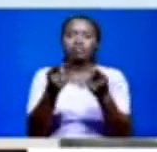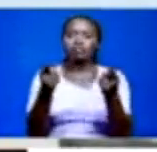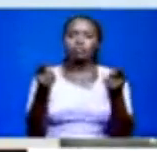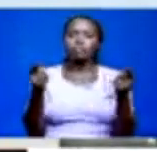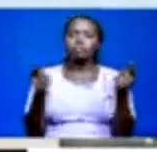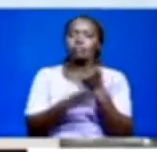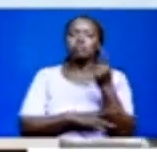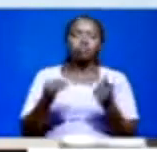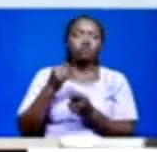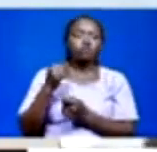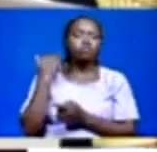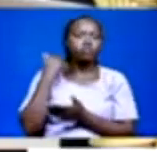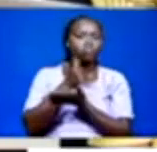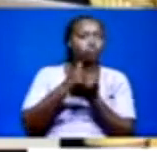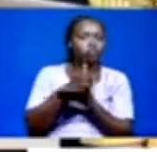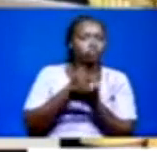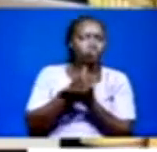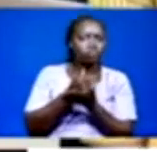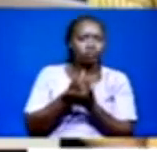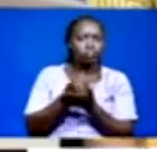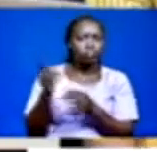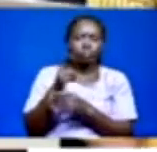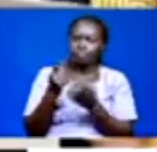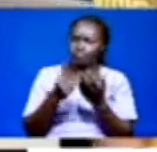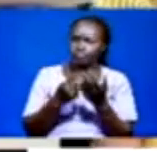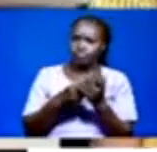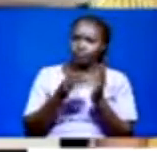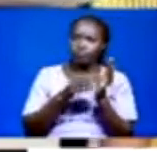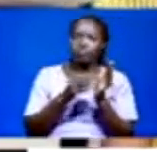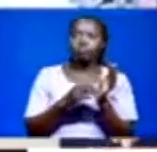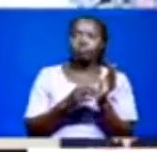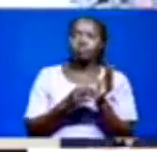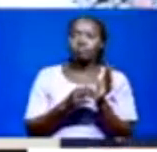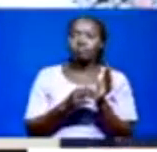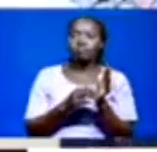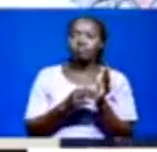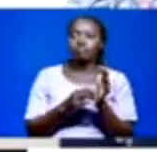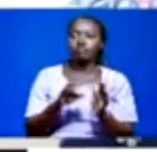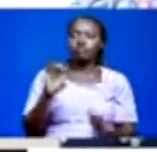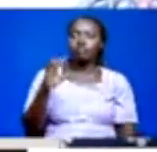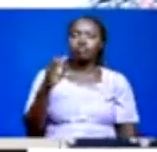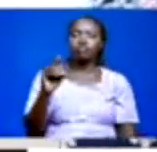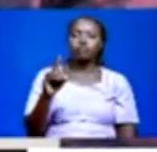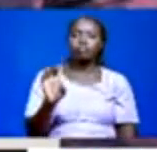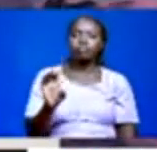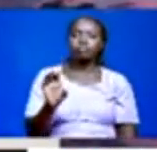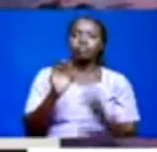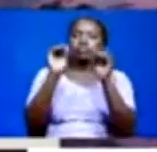kahawa. Your days are numbered. In Machakos, early childhood development education